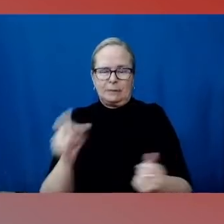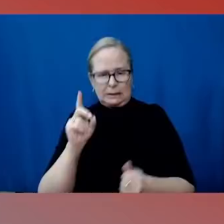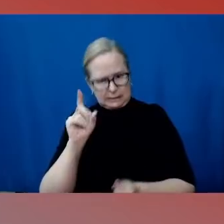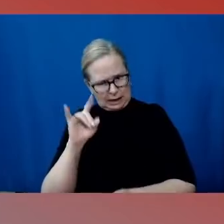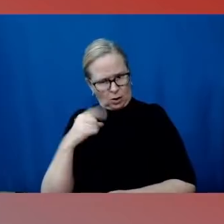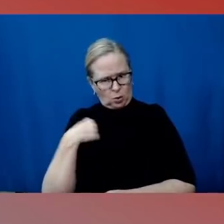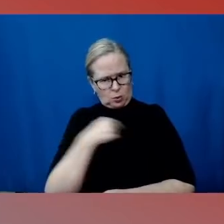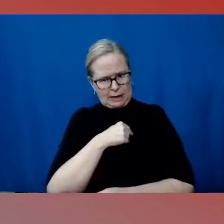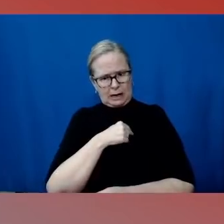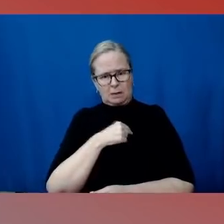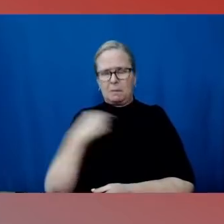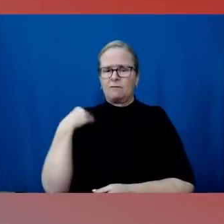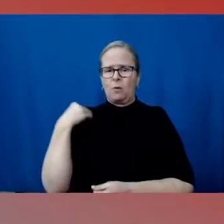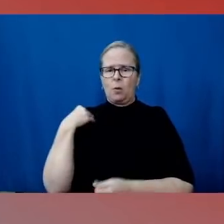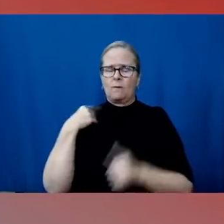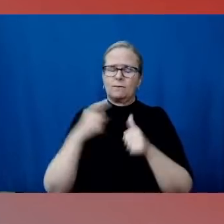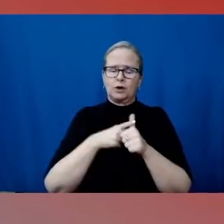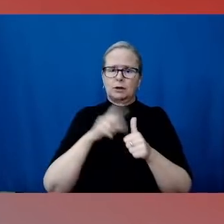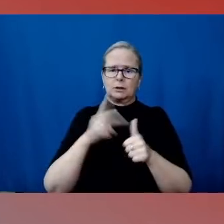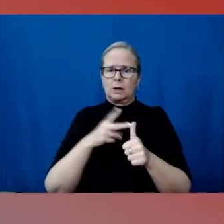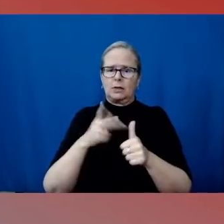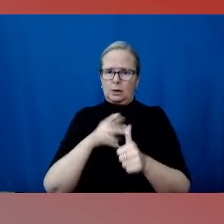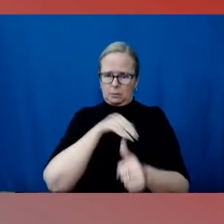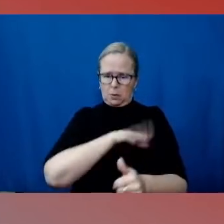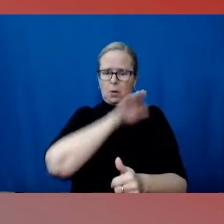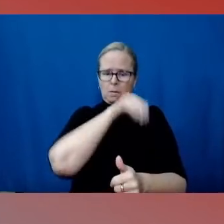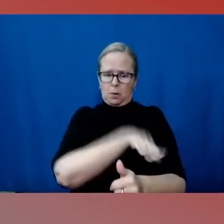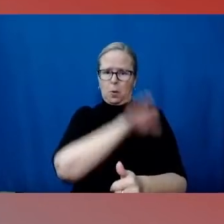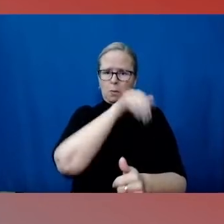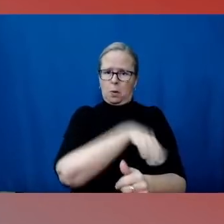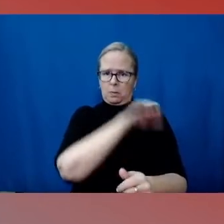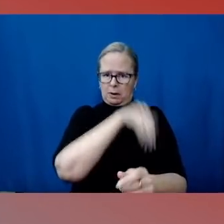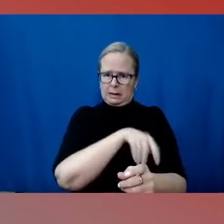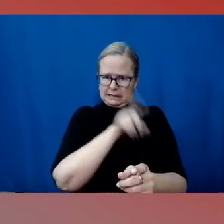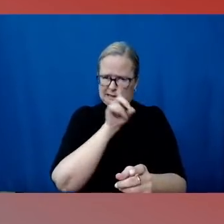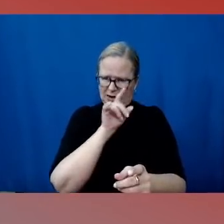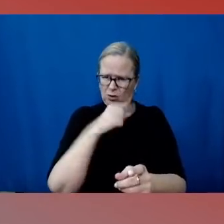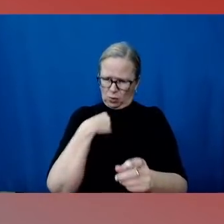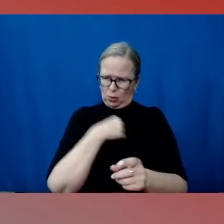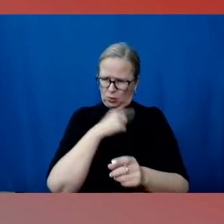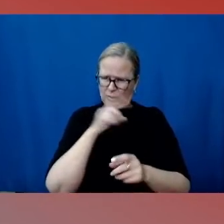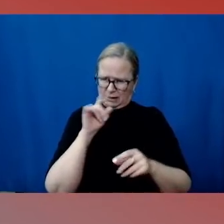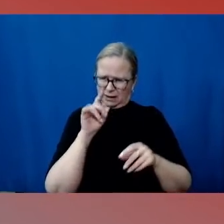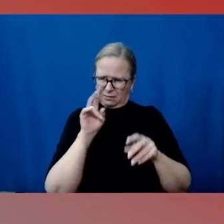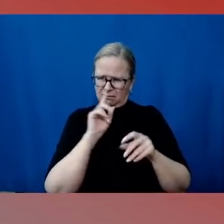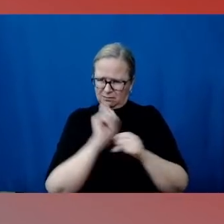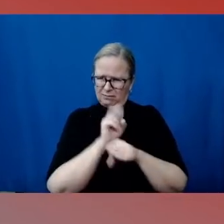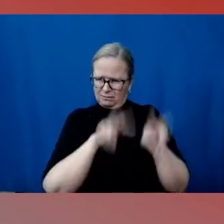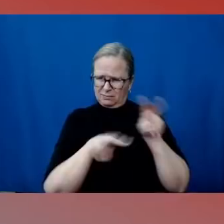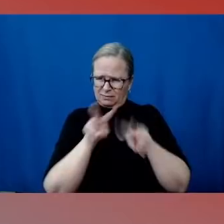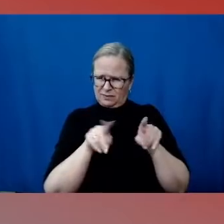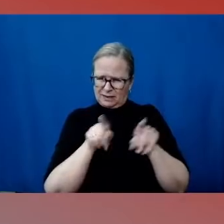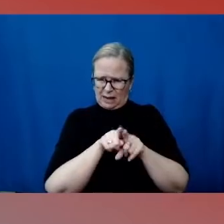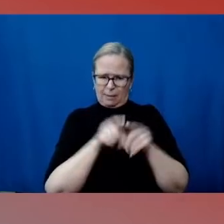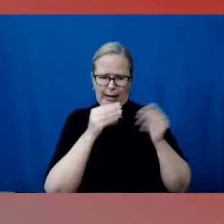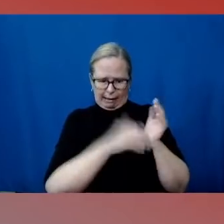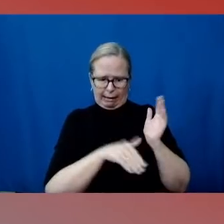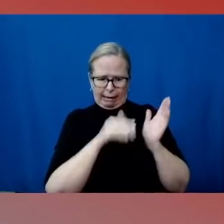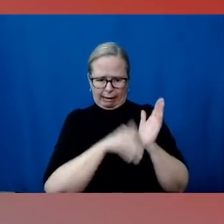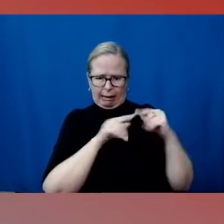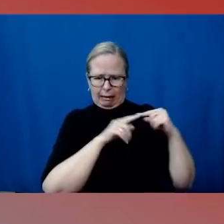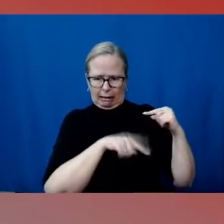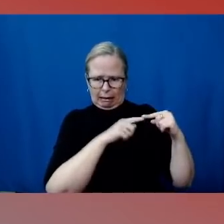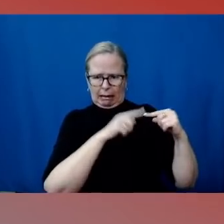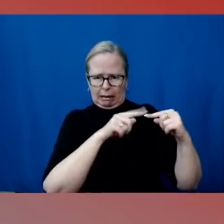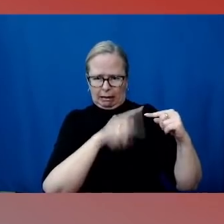Have we observed in the previous waves like a cyclicality of it? So not even so much the seasonalness, but we have been going